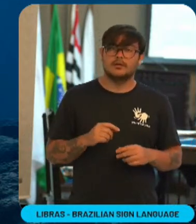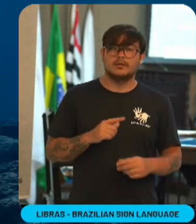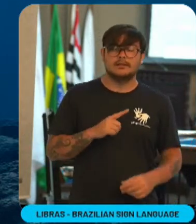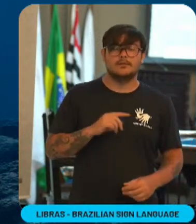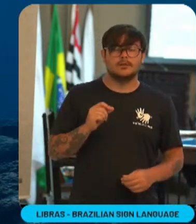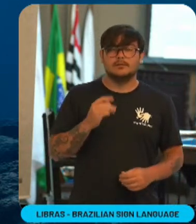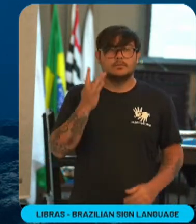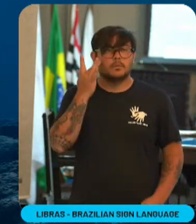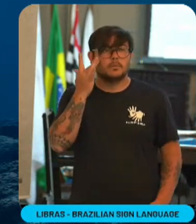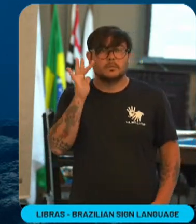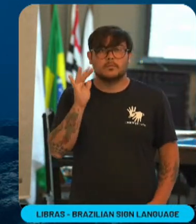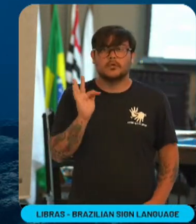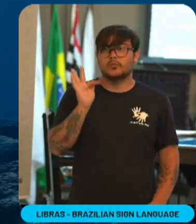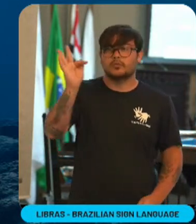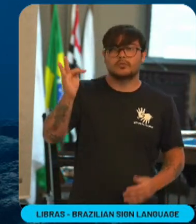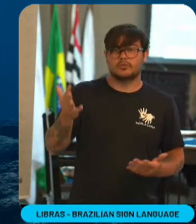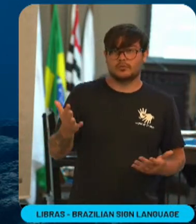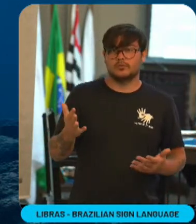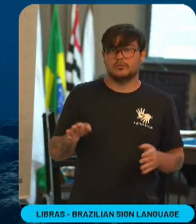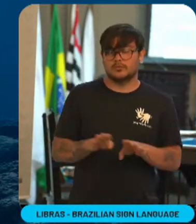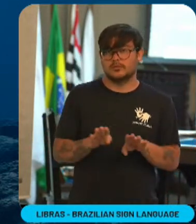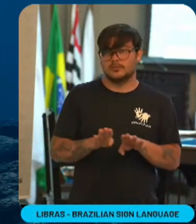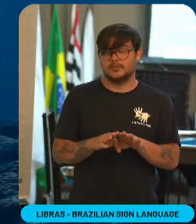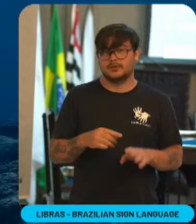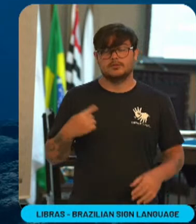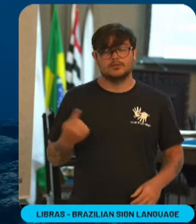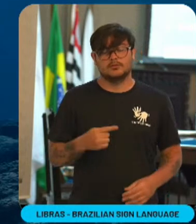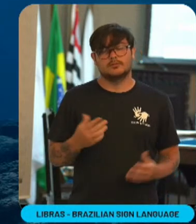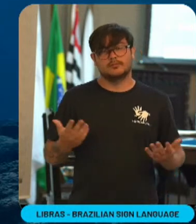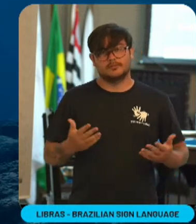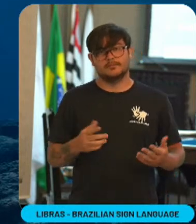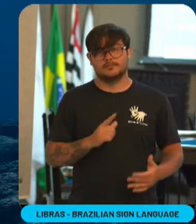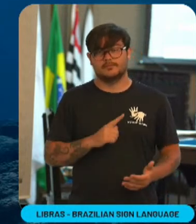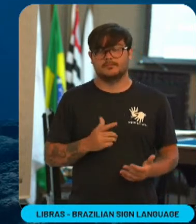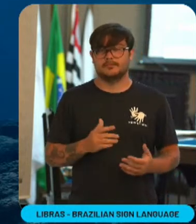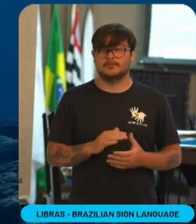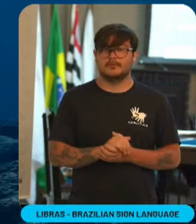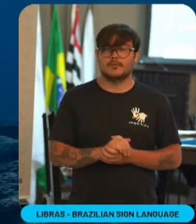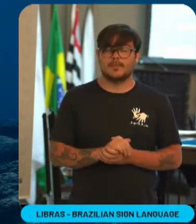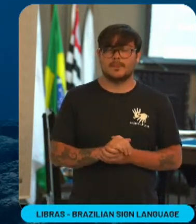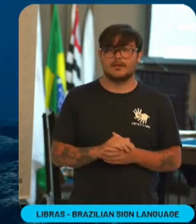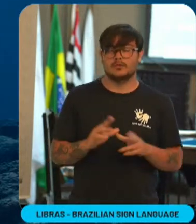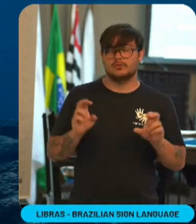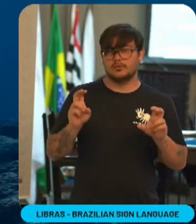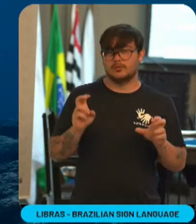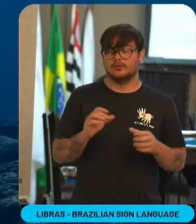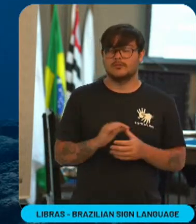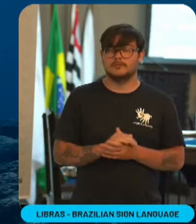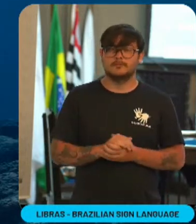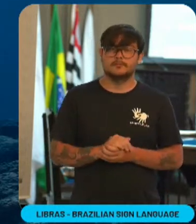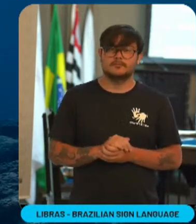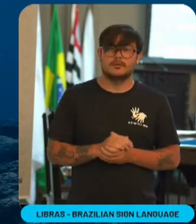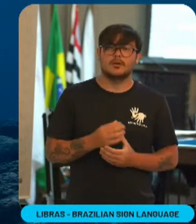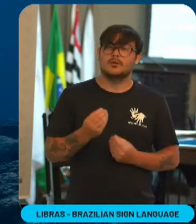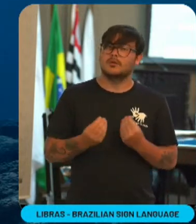and so much unpredictability that we have to deal with,